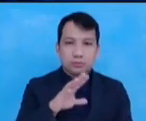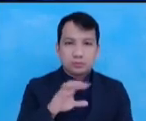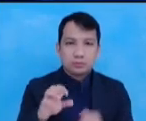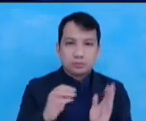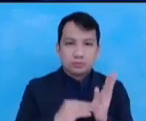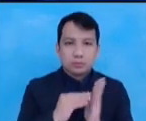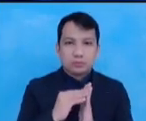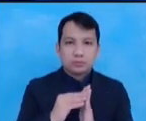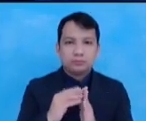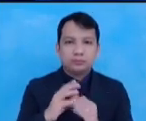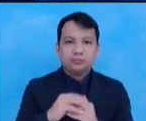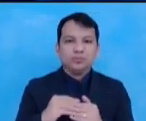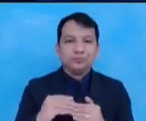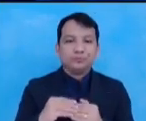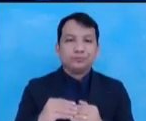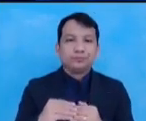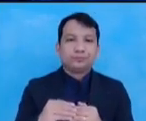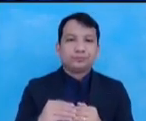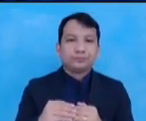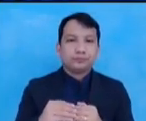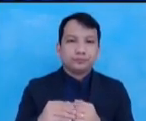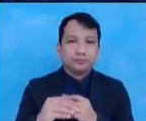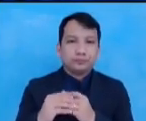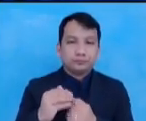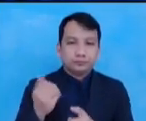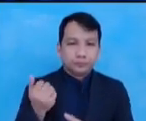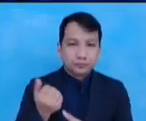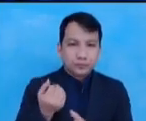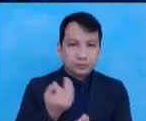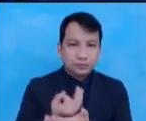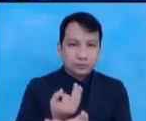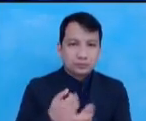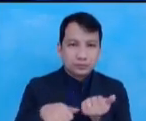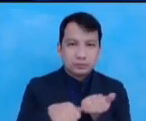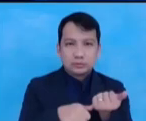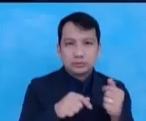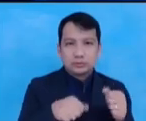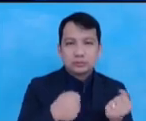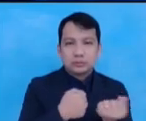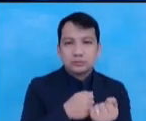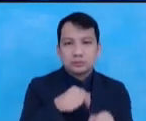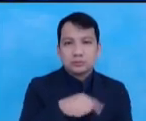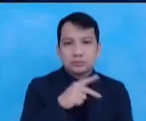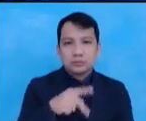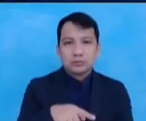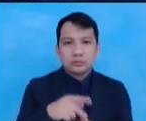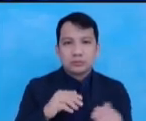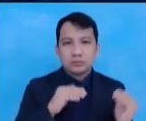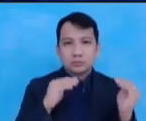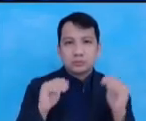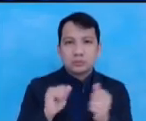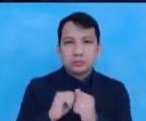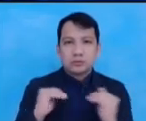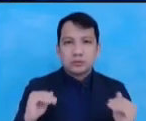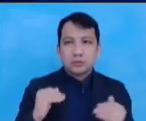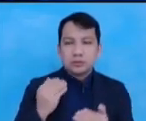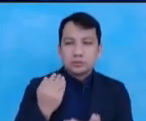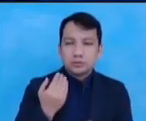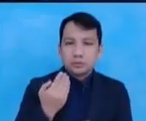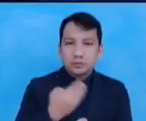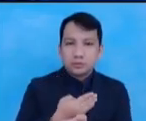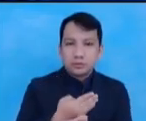in foreign military financing to the Philippines. And this level of funding is